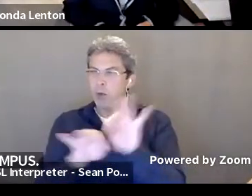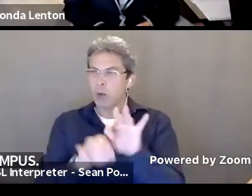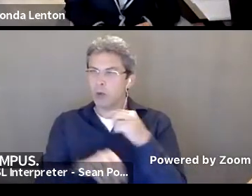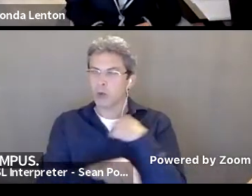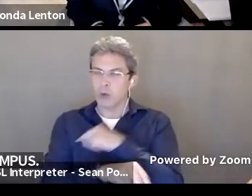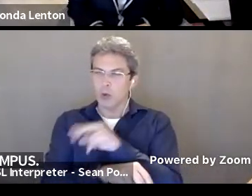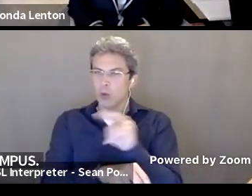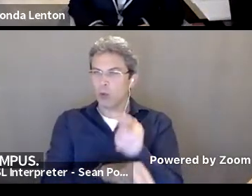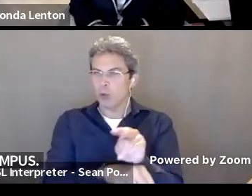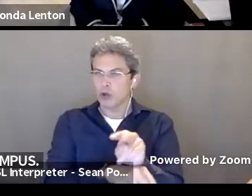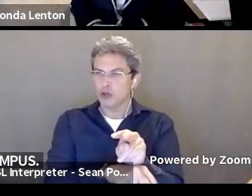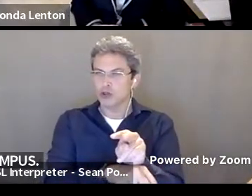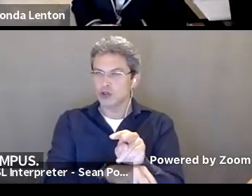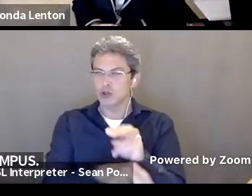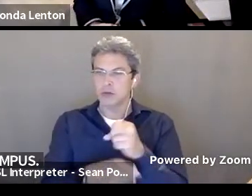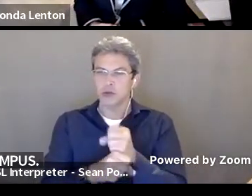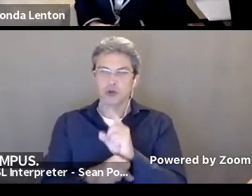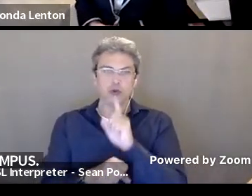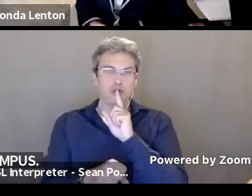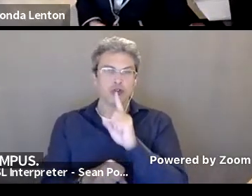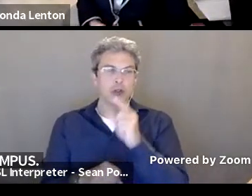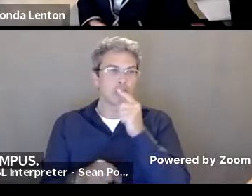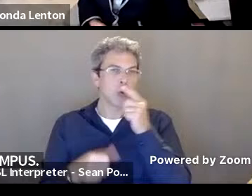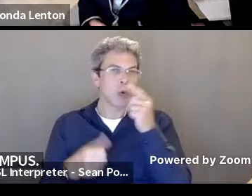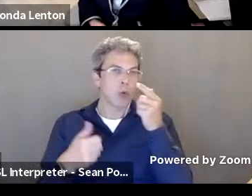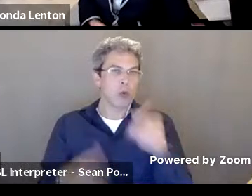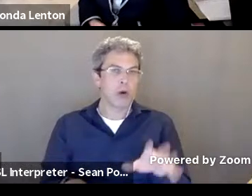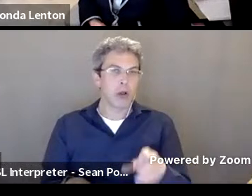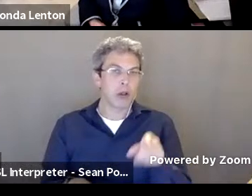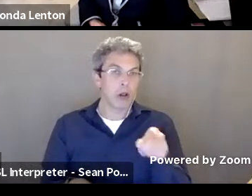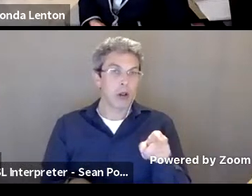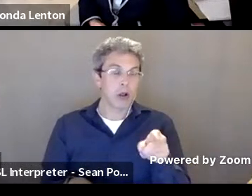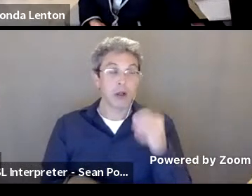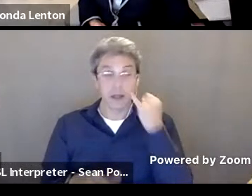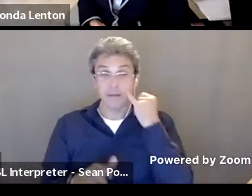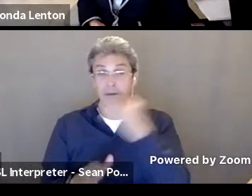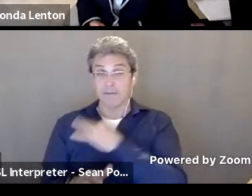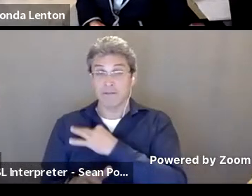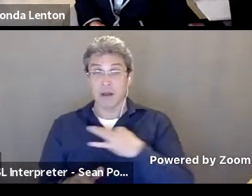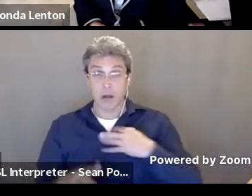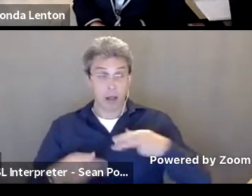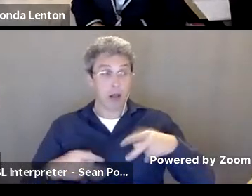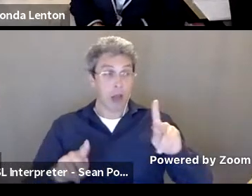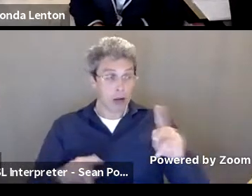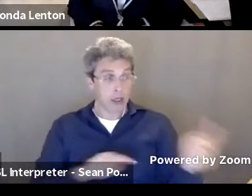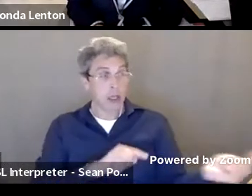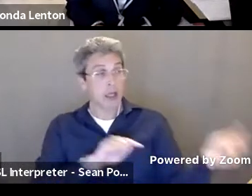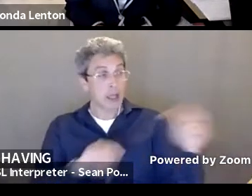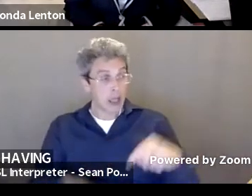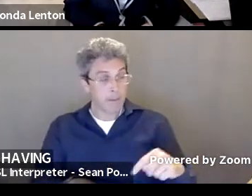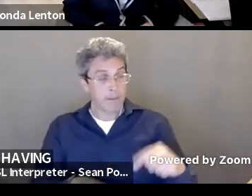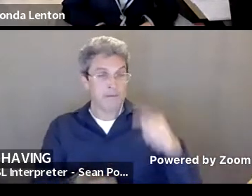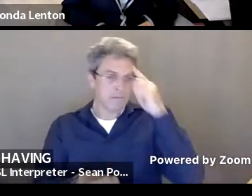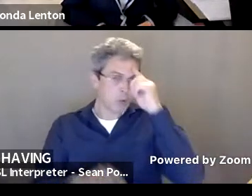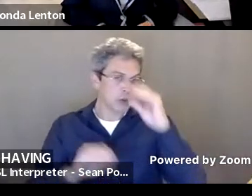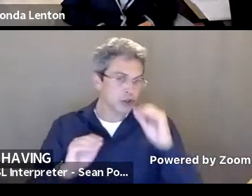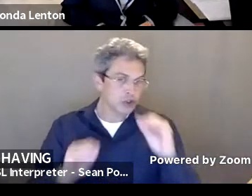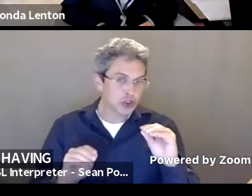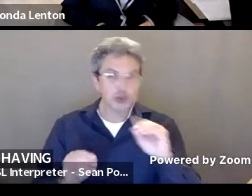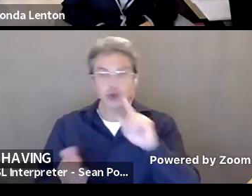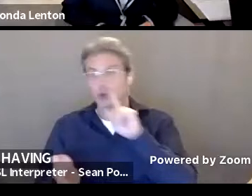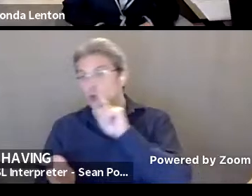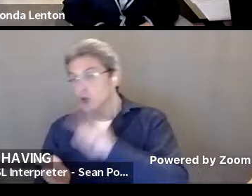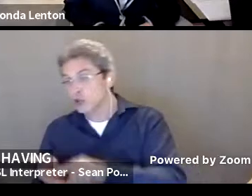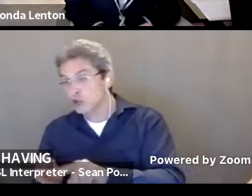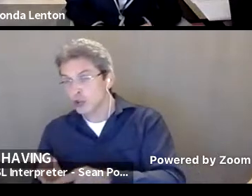on knock-on effects. In other words, if we are having more faculty come onto campus for teaching or research purposes, there may be more